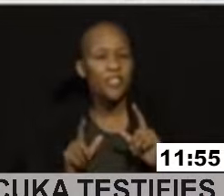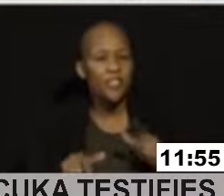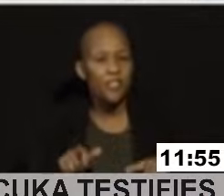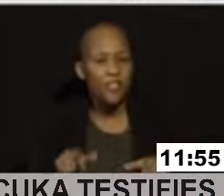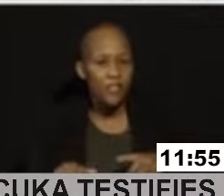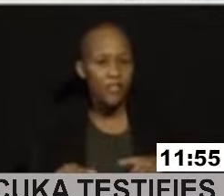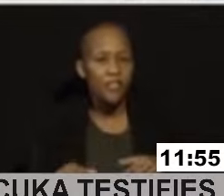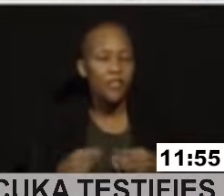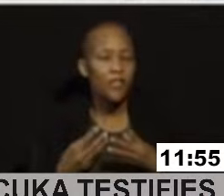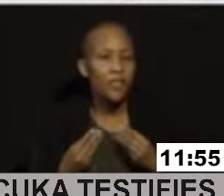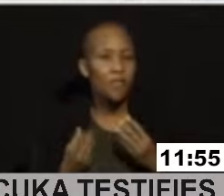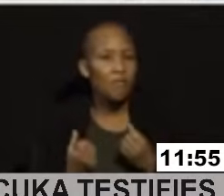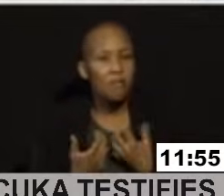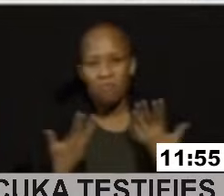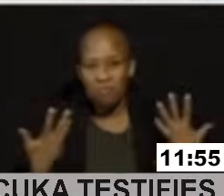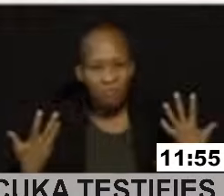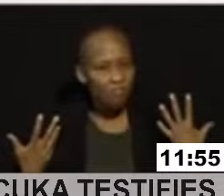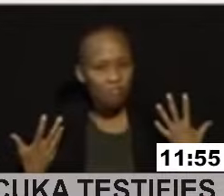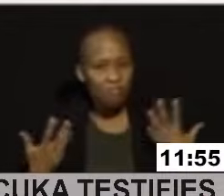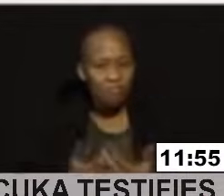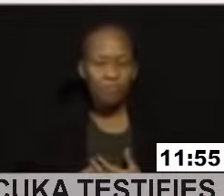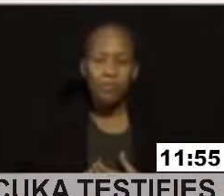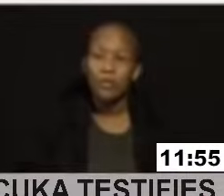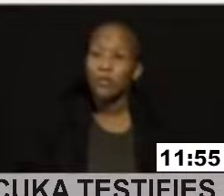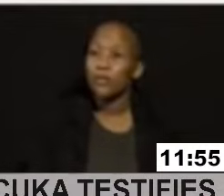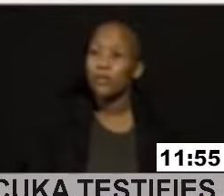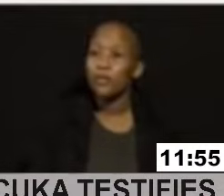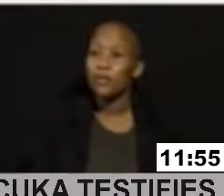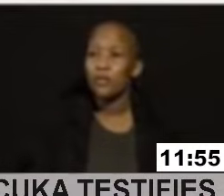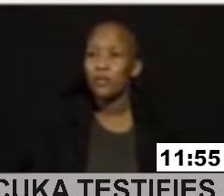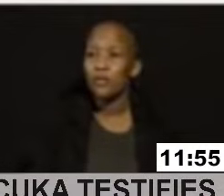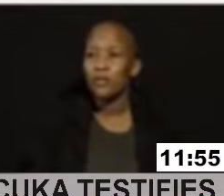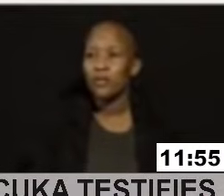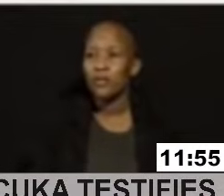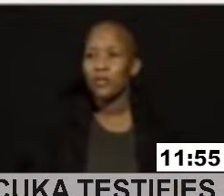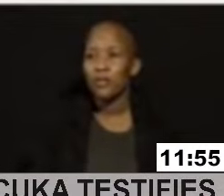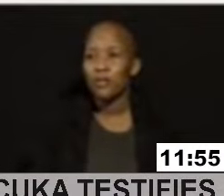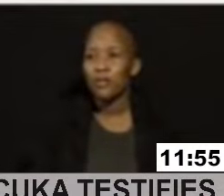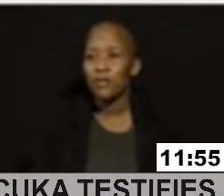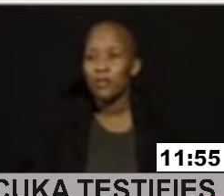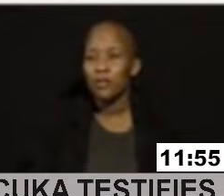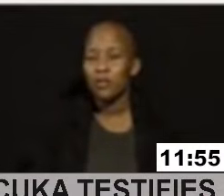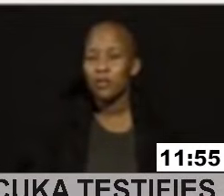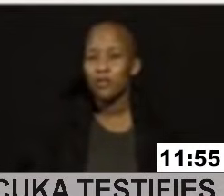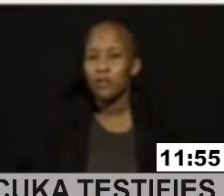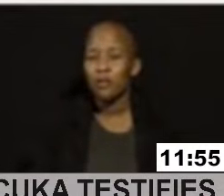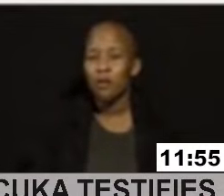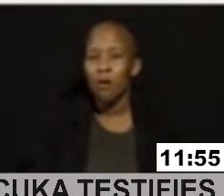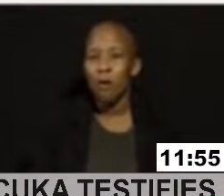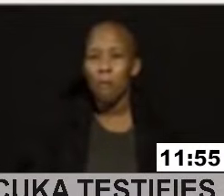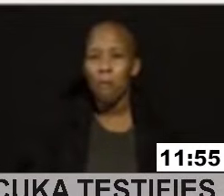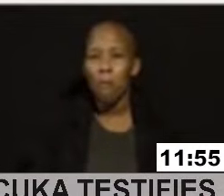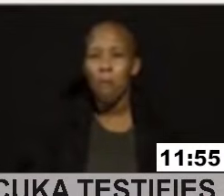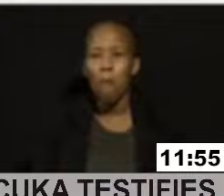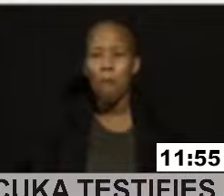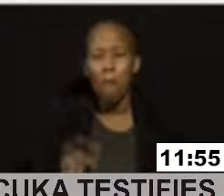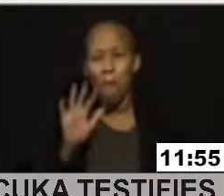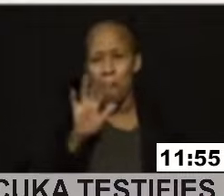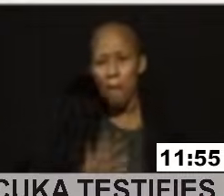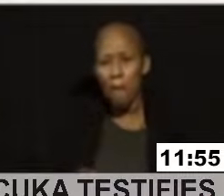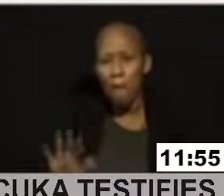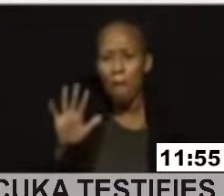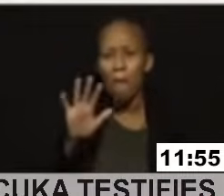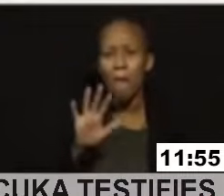can recall you had available? We probably had roughly about 300,